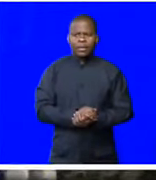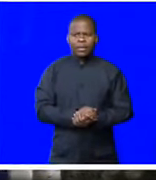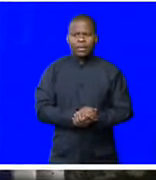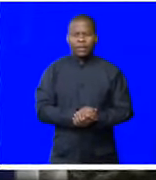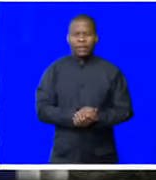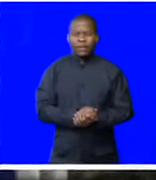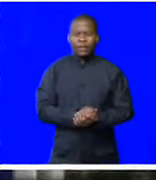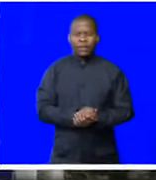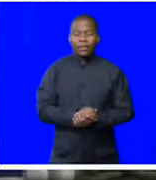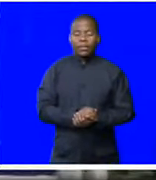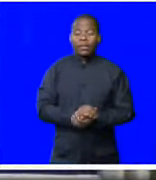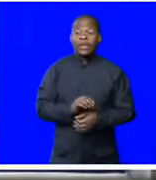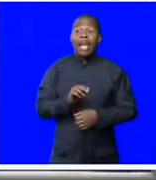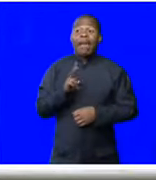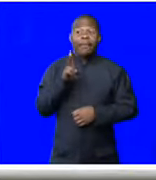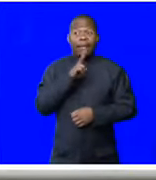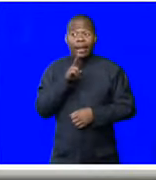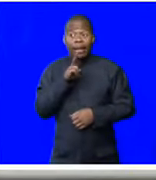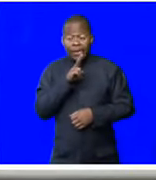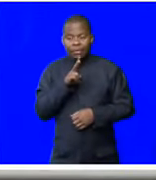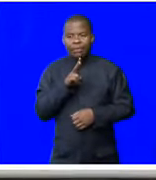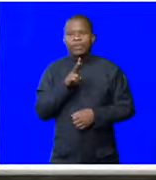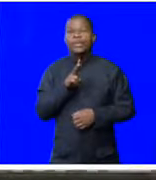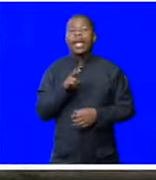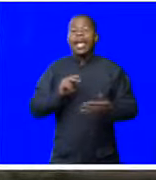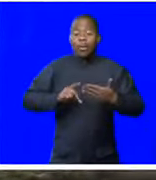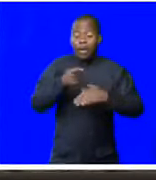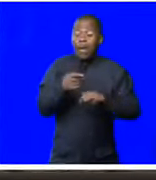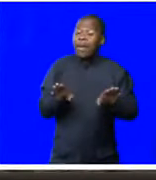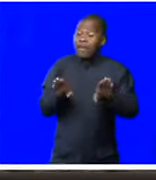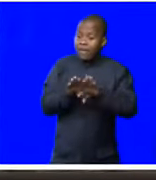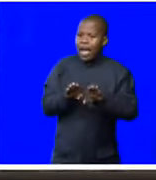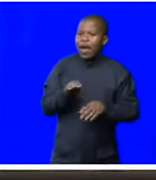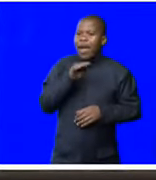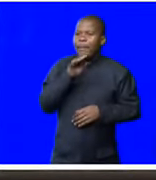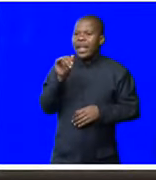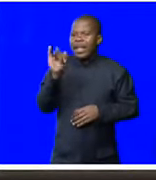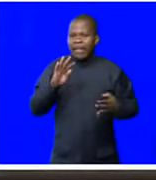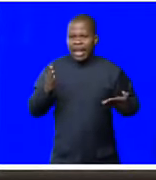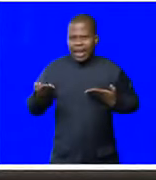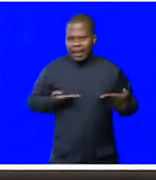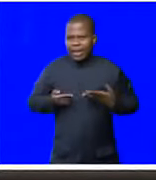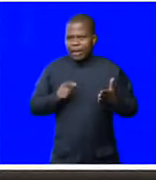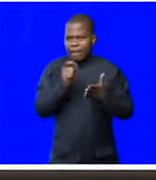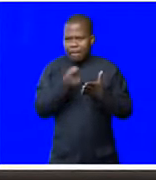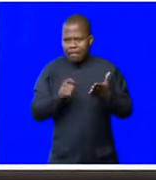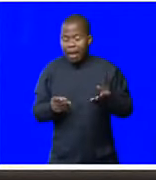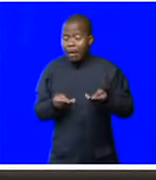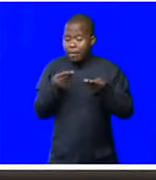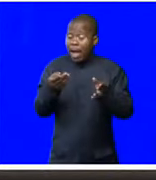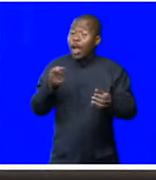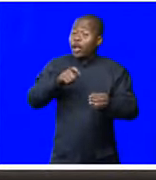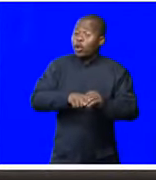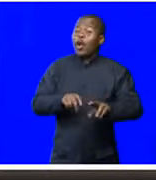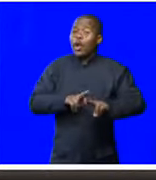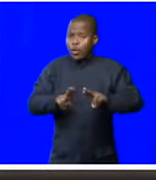Will there be any action taken against tax invaders after Friday? Naturally, once the program ends, we would then need to go